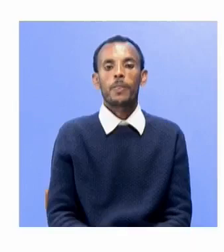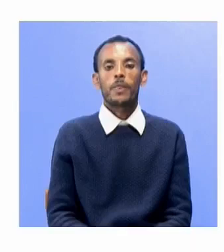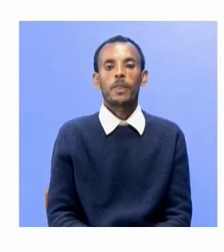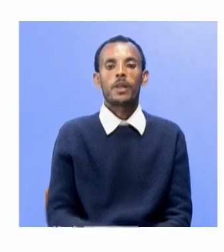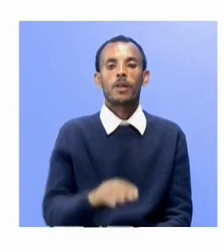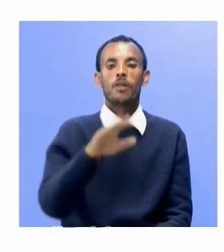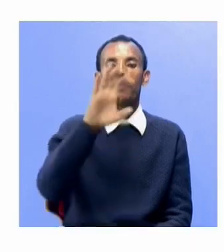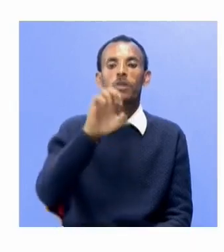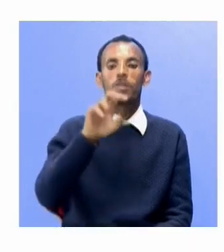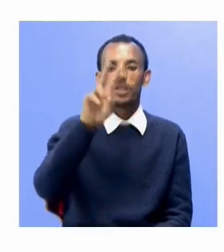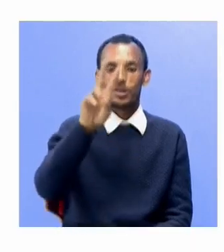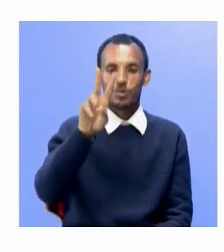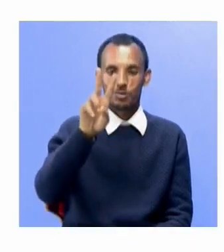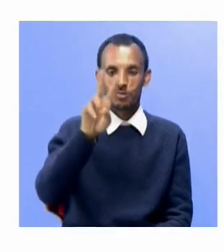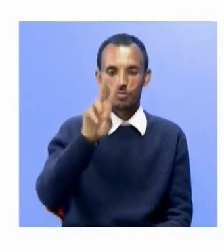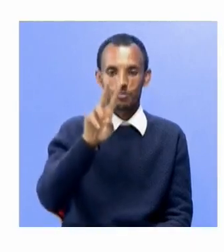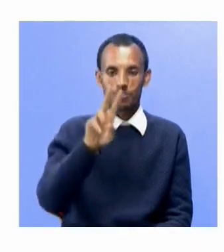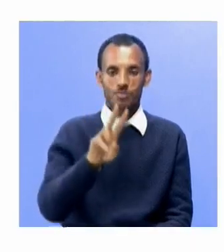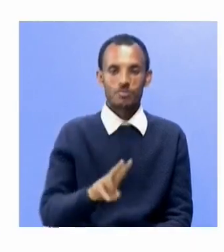42,